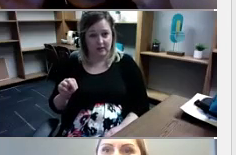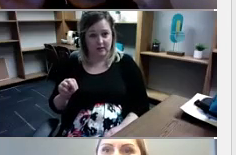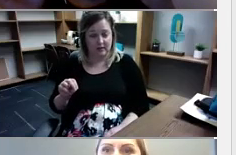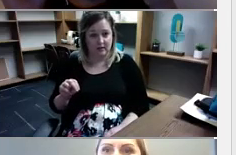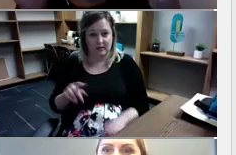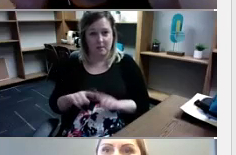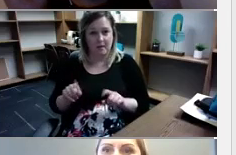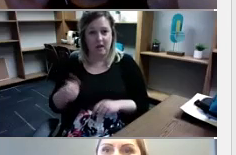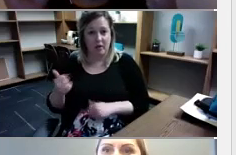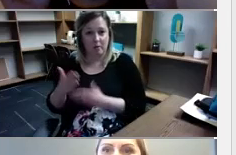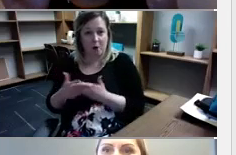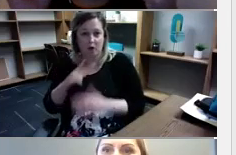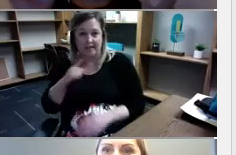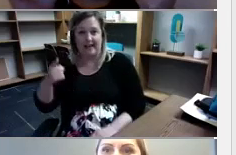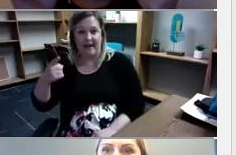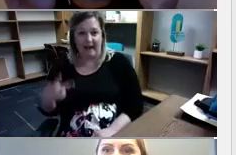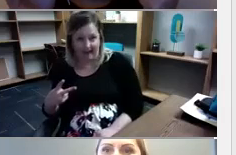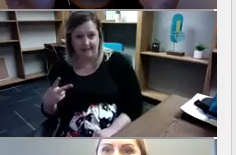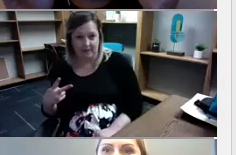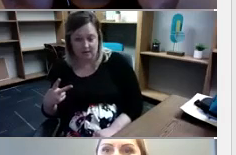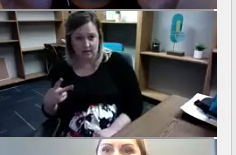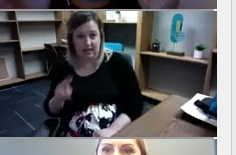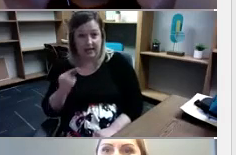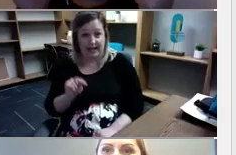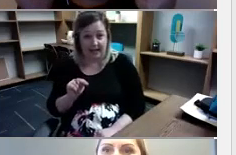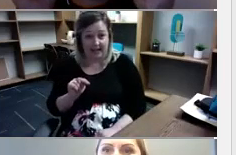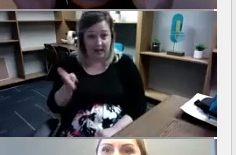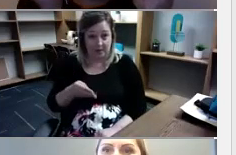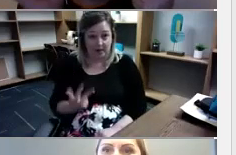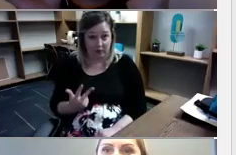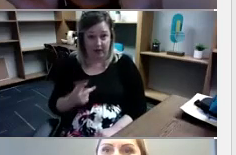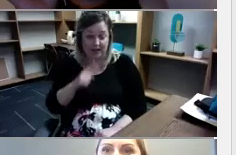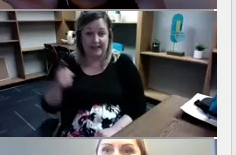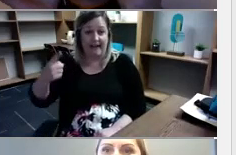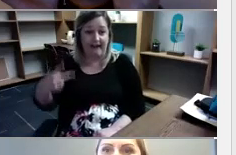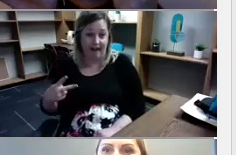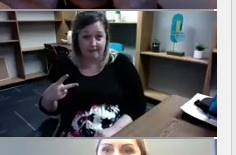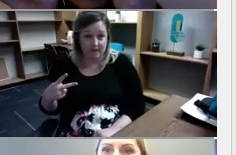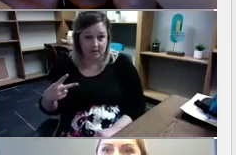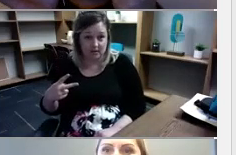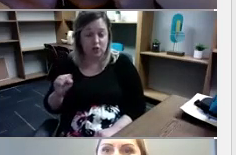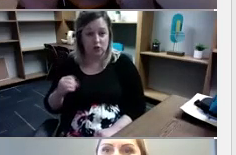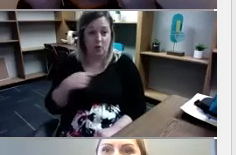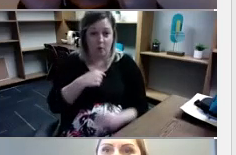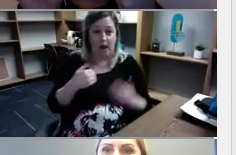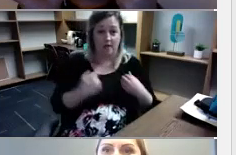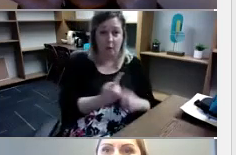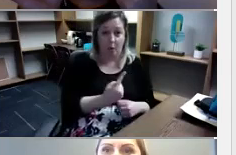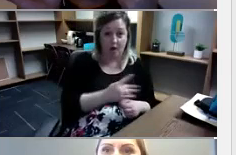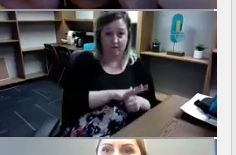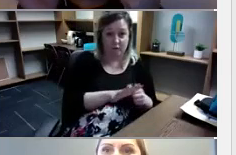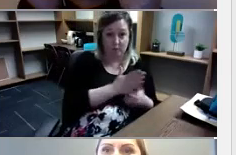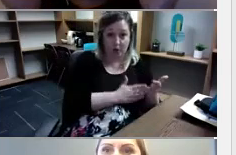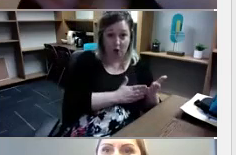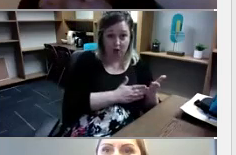of that. N by 3 is going to be half of 2n by 3. So essentially we have 1 part and we have the other part that is half of this